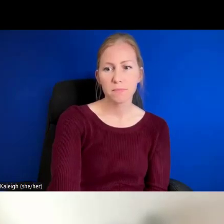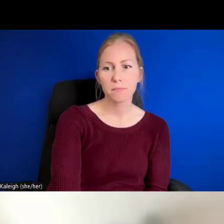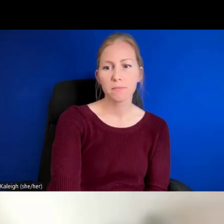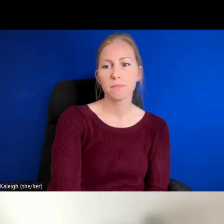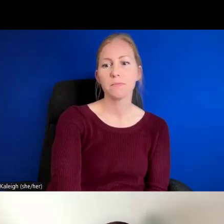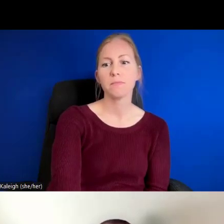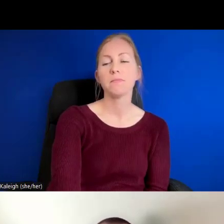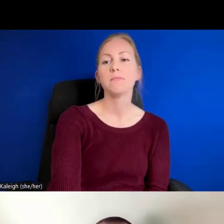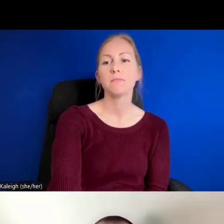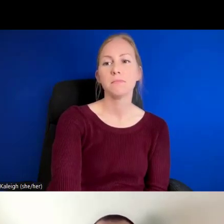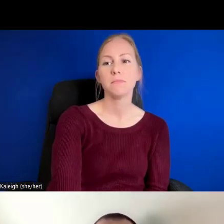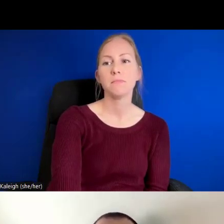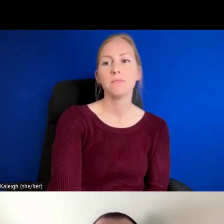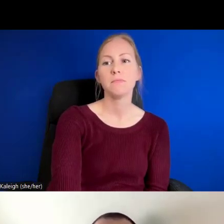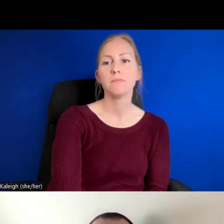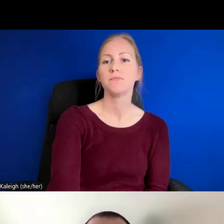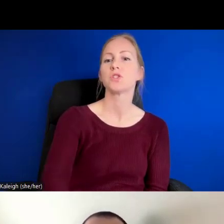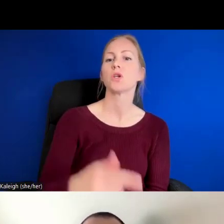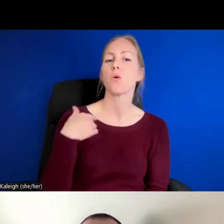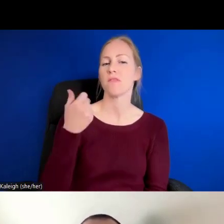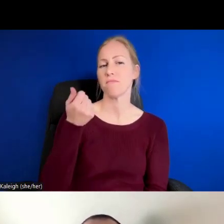So we have a number of examples here